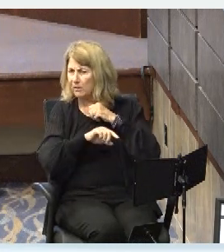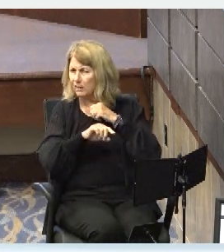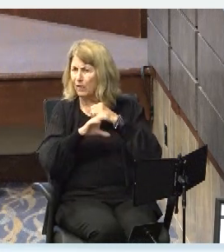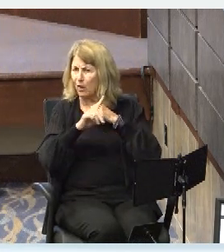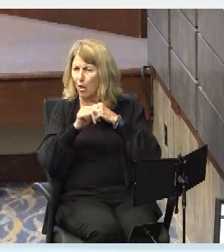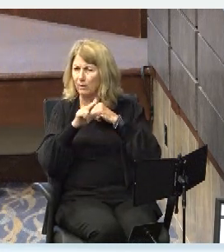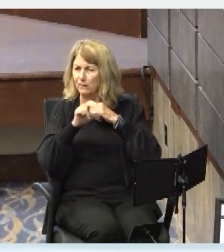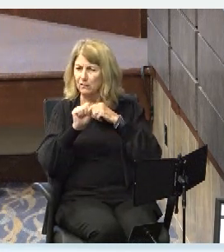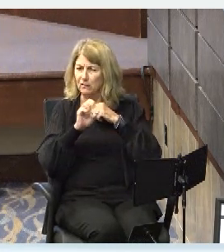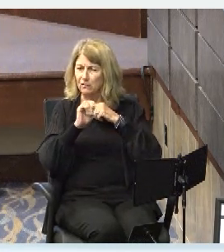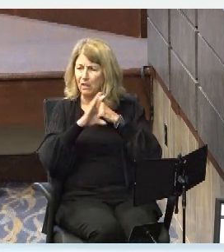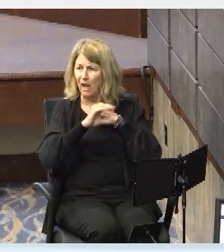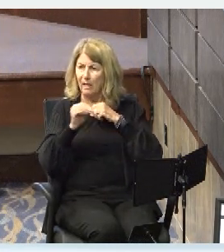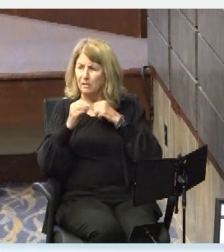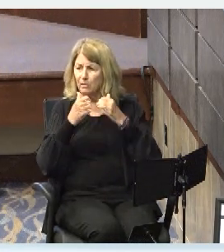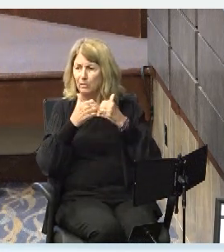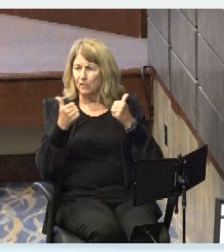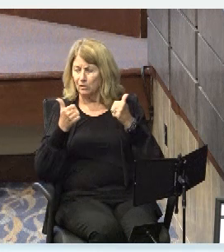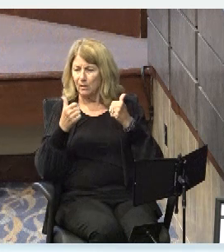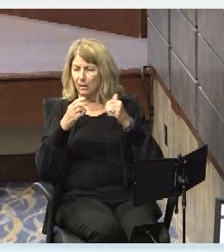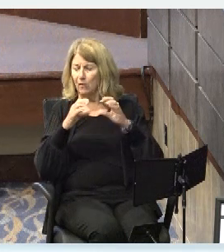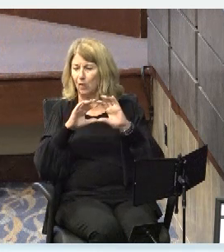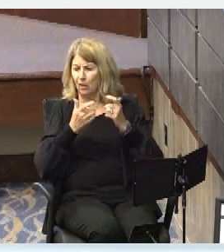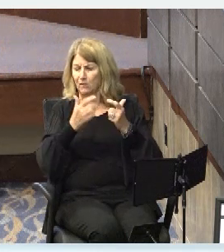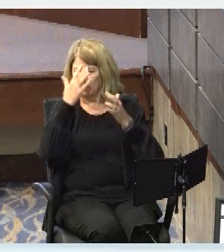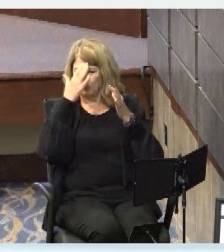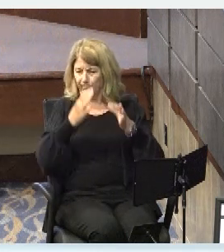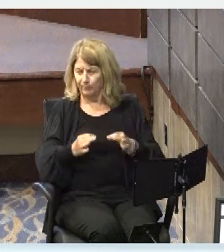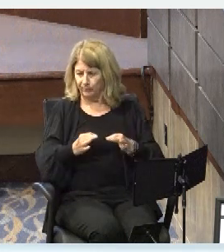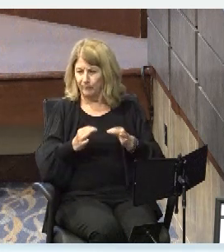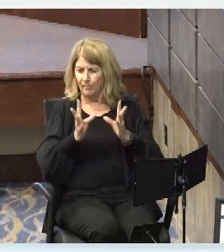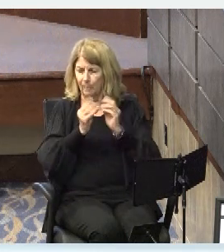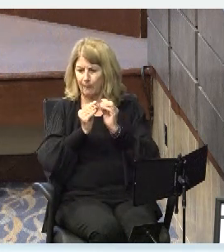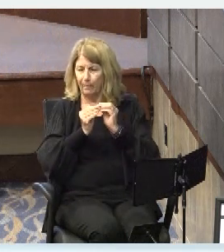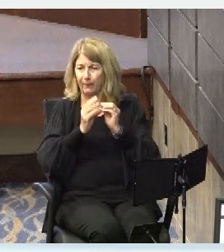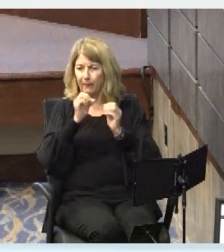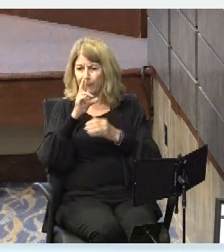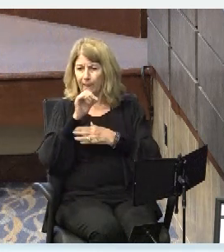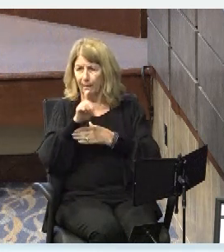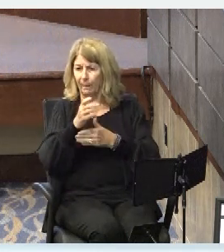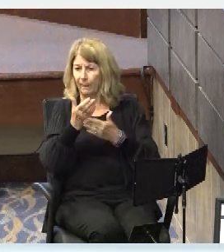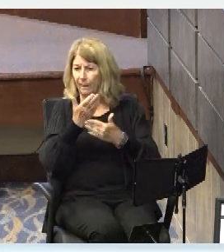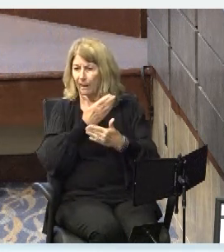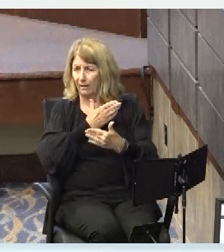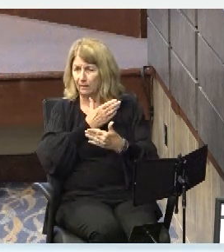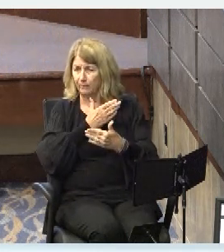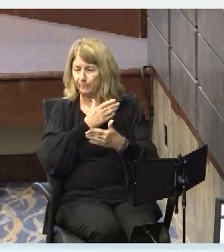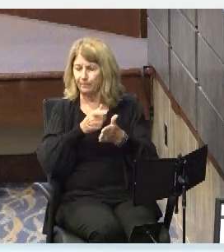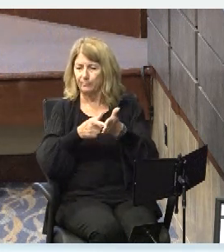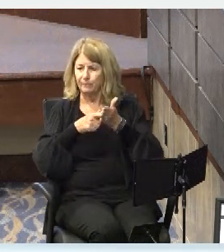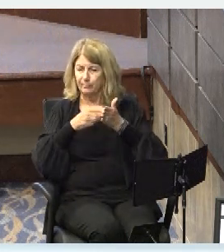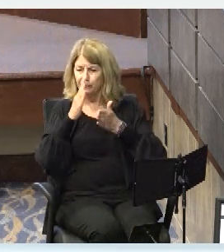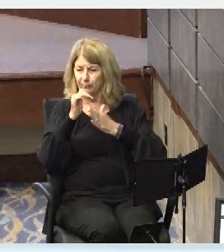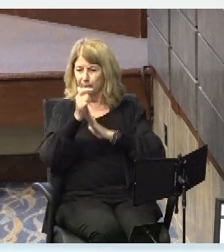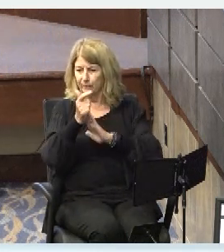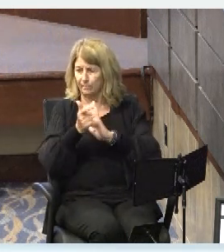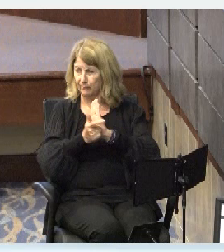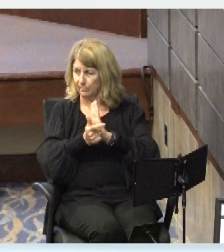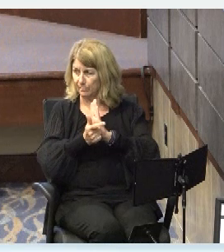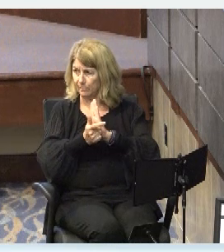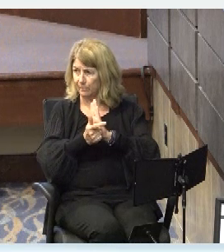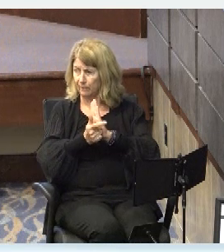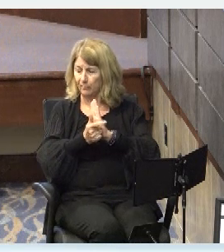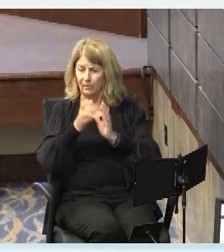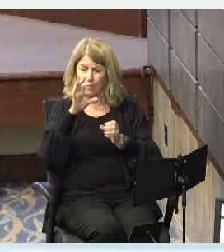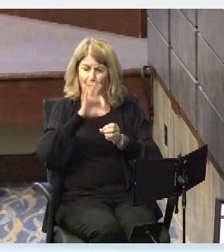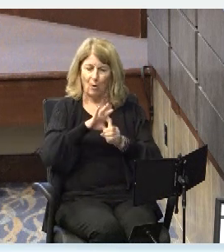a servility clause, and finding and determining that the meeting in which this ordinance is passed is open to the public as required by law. By a vote of